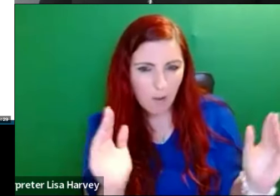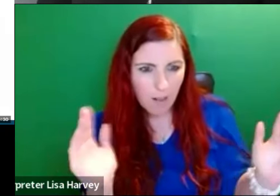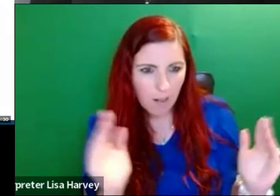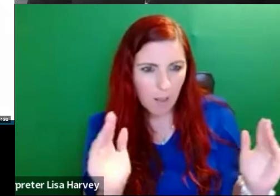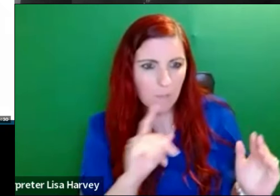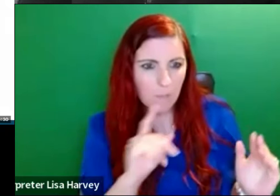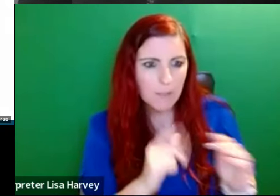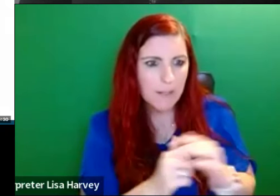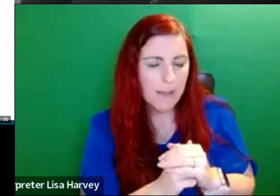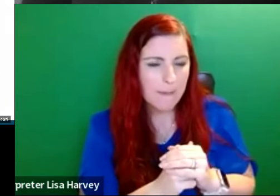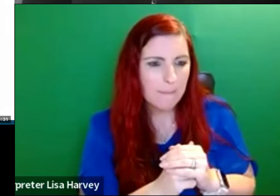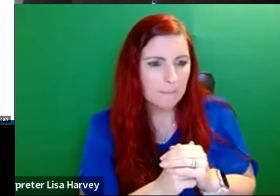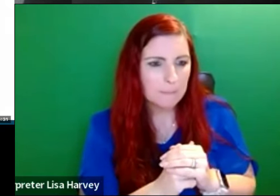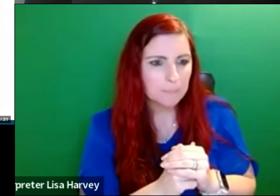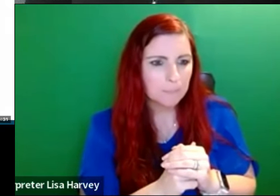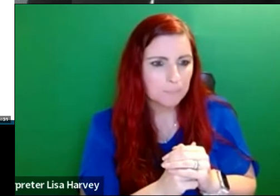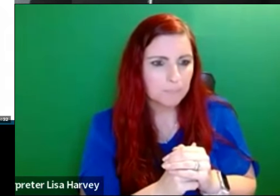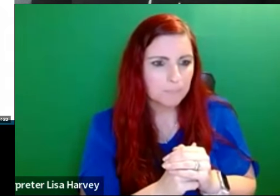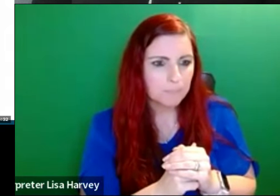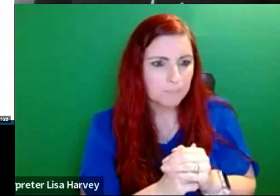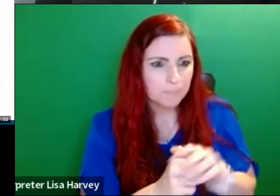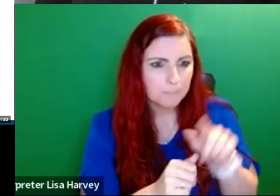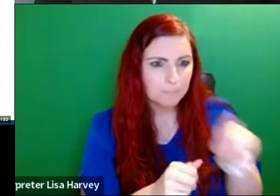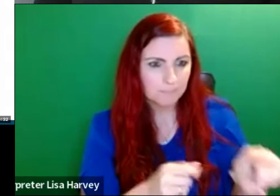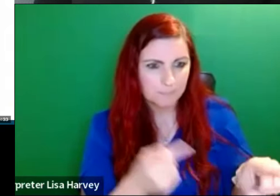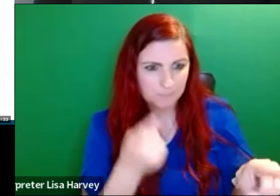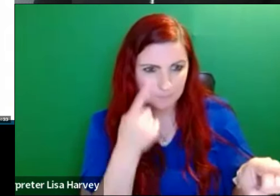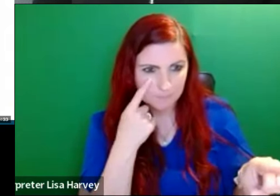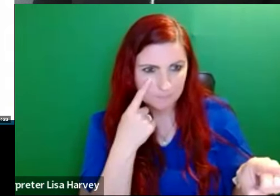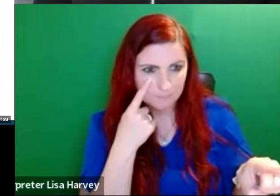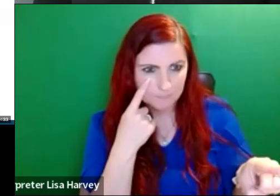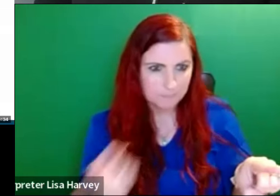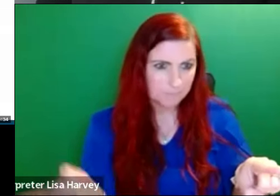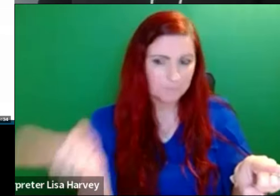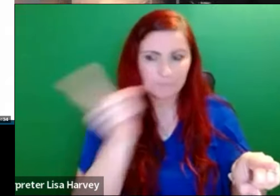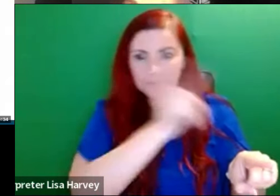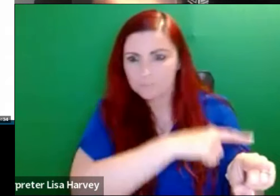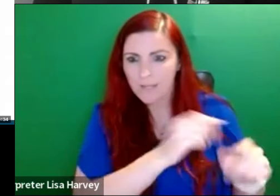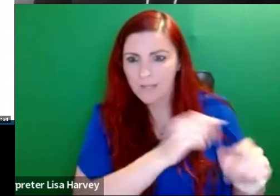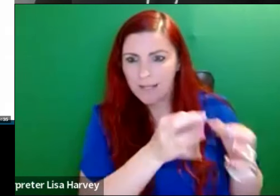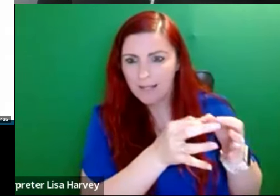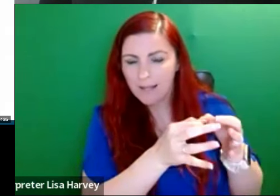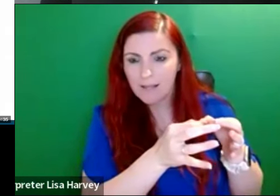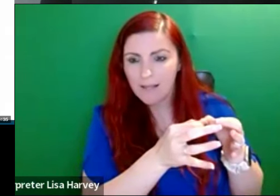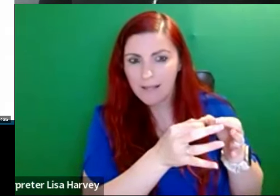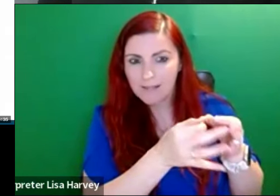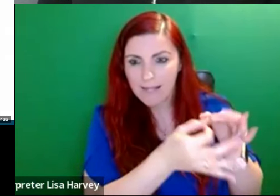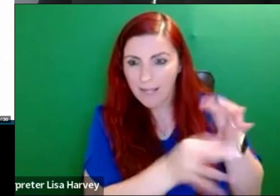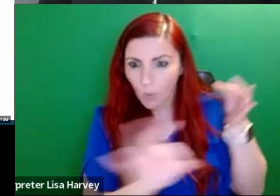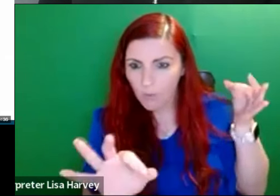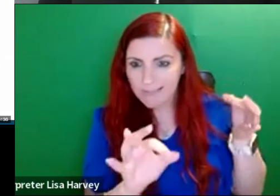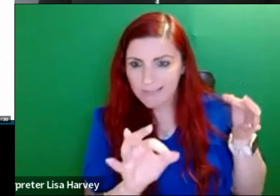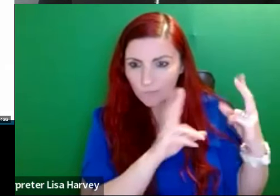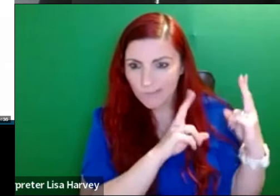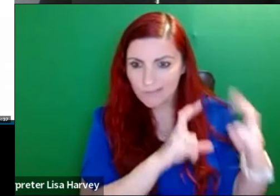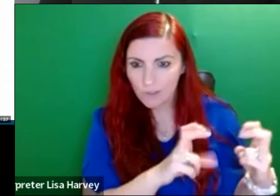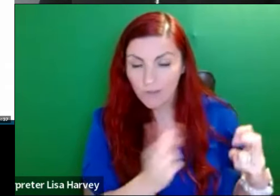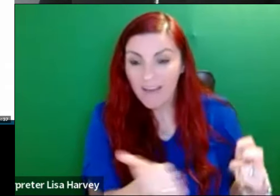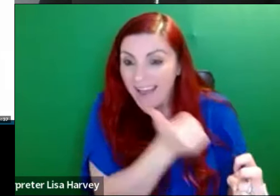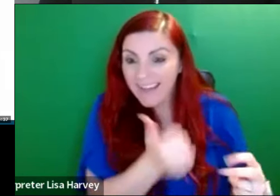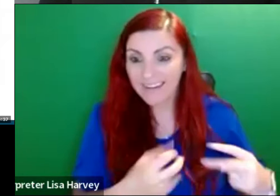now. But you can see that the linguistic study of any language started about 4,000 years ago